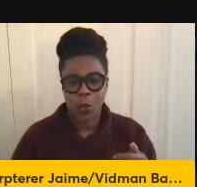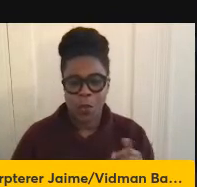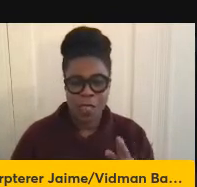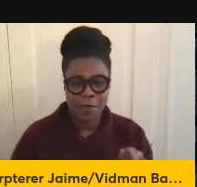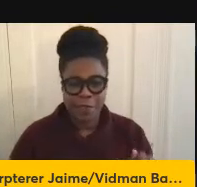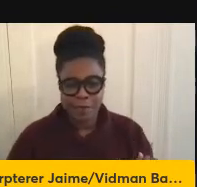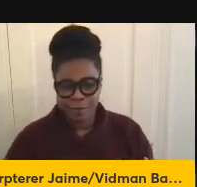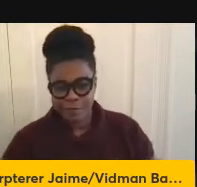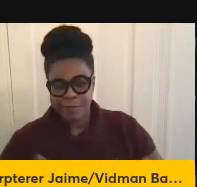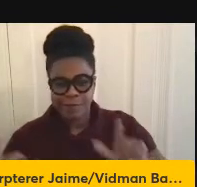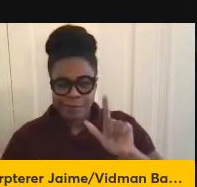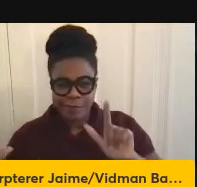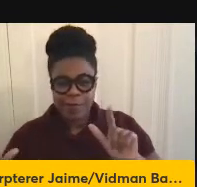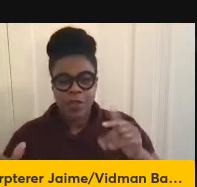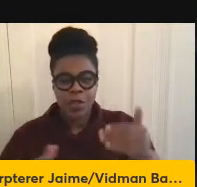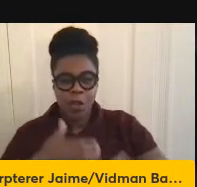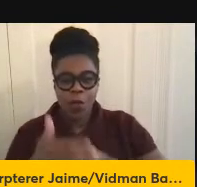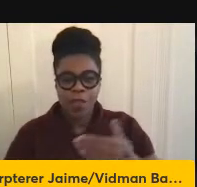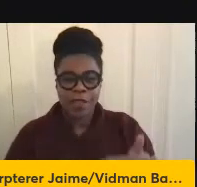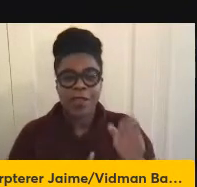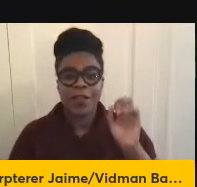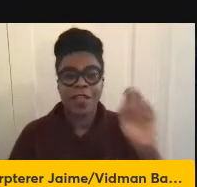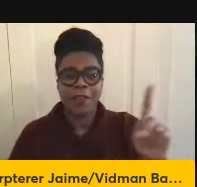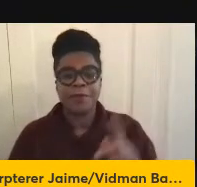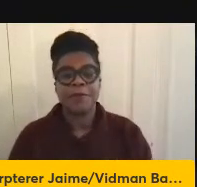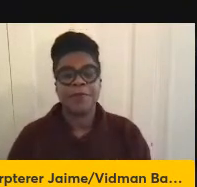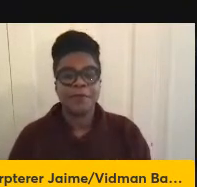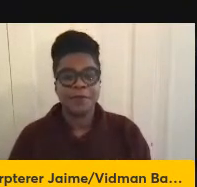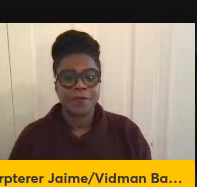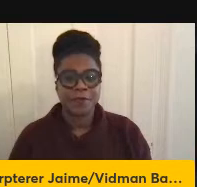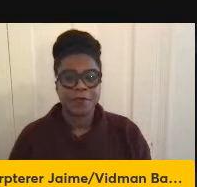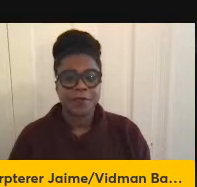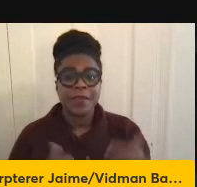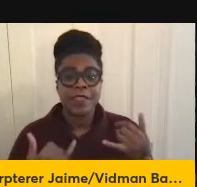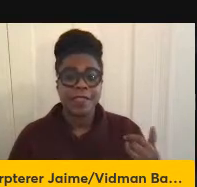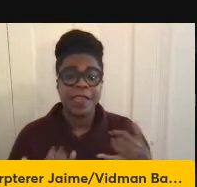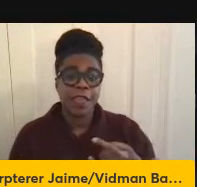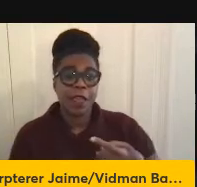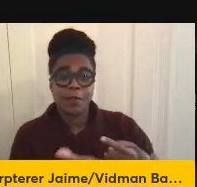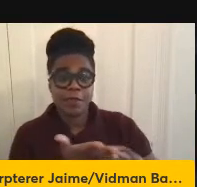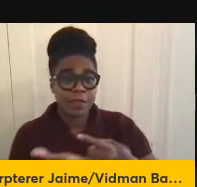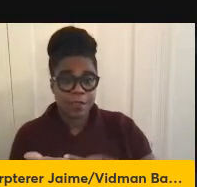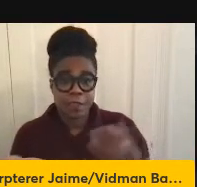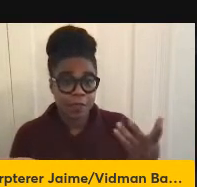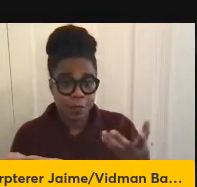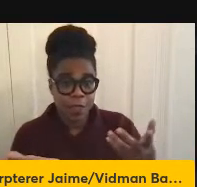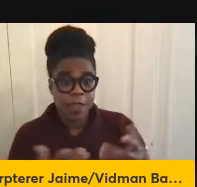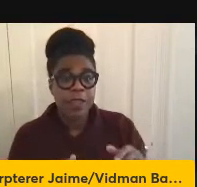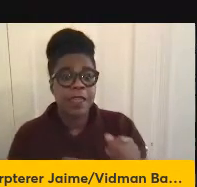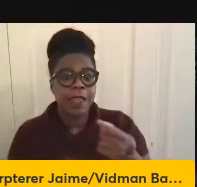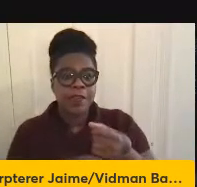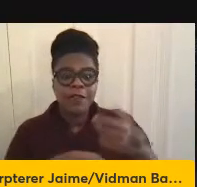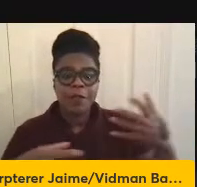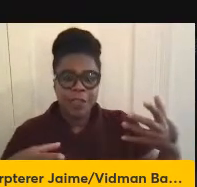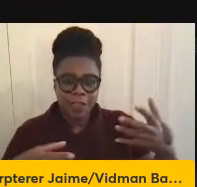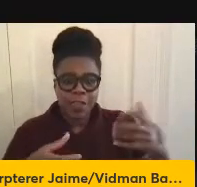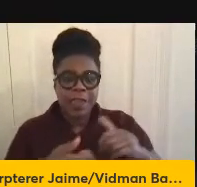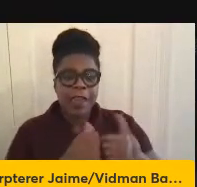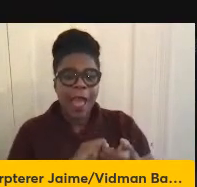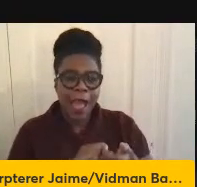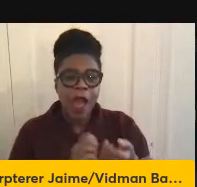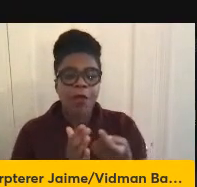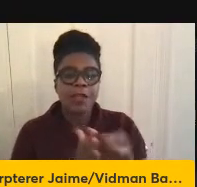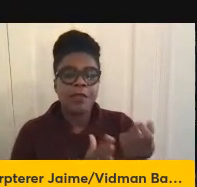screen share going. Okay, so today I'm going to be talking to you all about inflammation and how it depletes